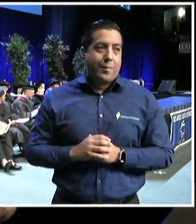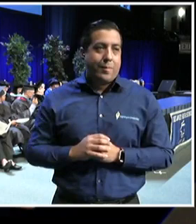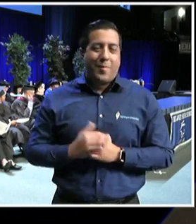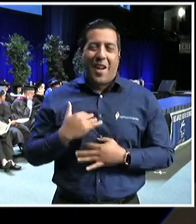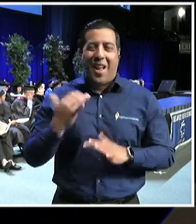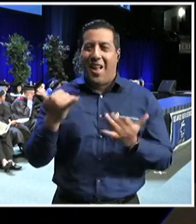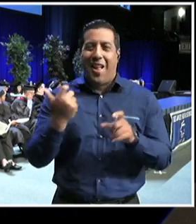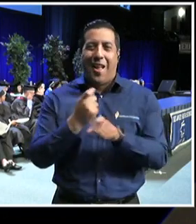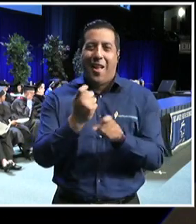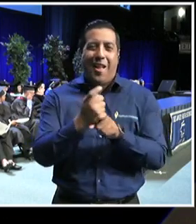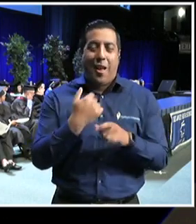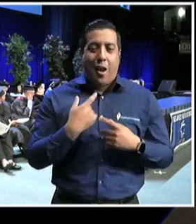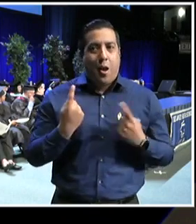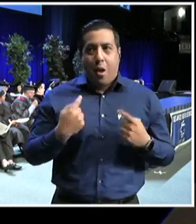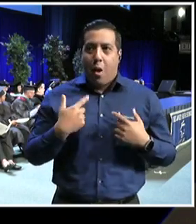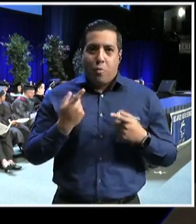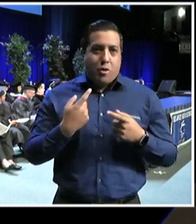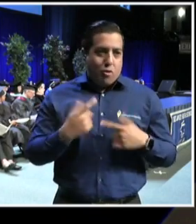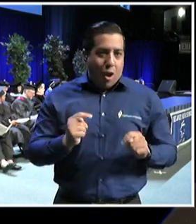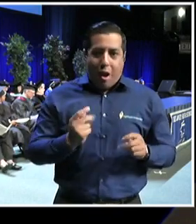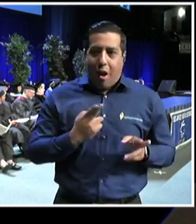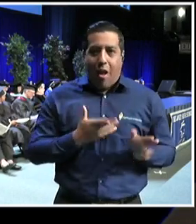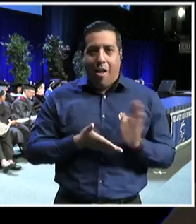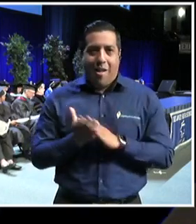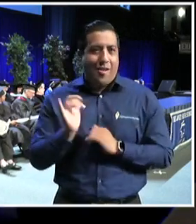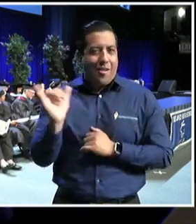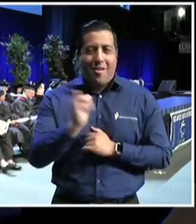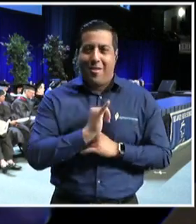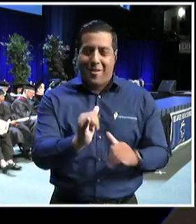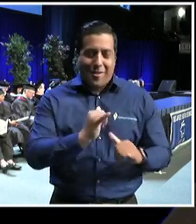8, no, I'm just kidding. I'm trying to get out of here just as quick as you are, all right?